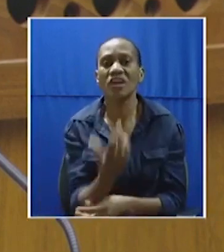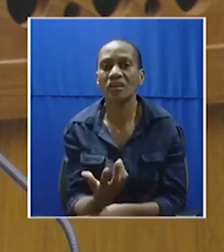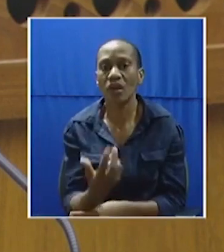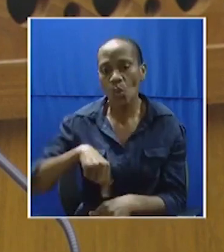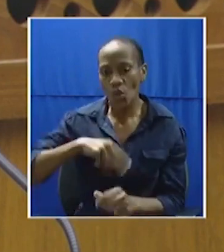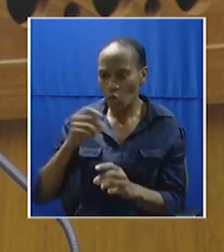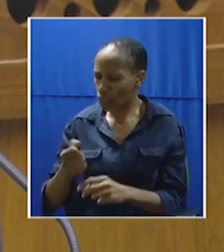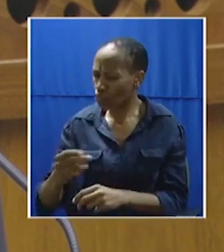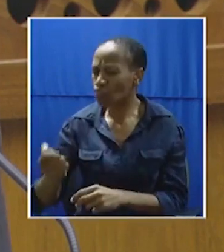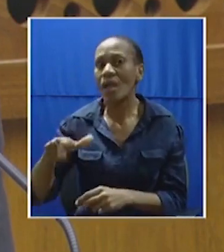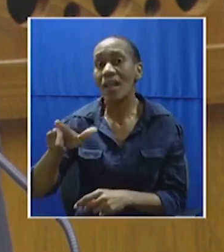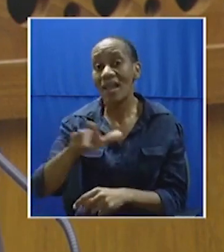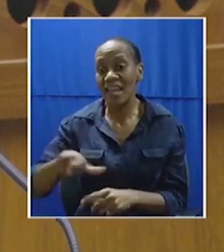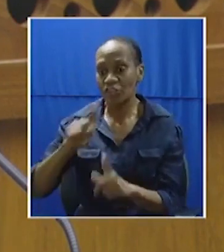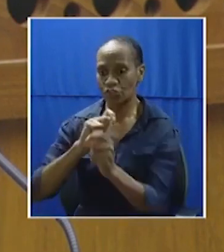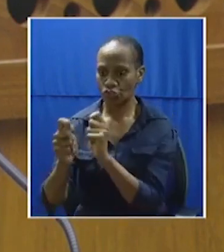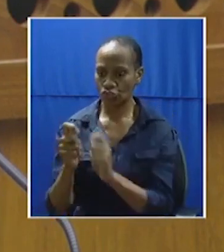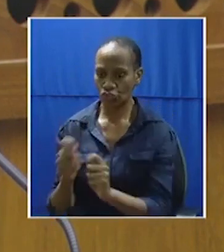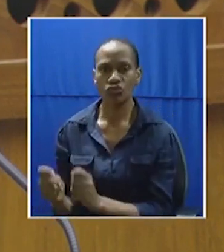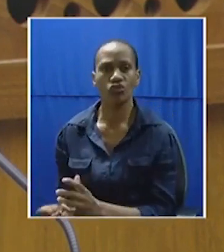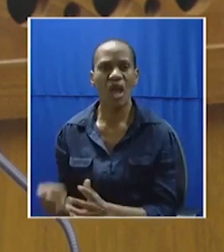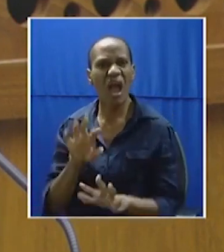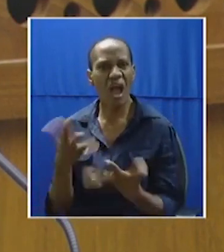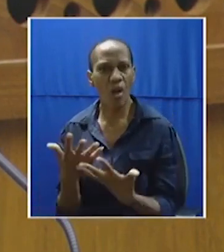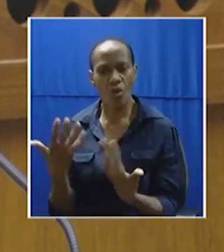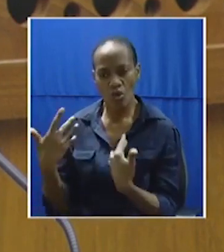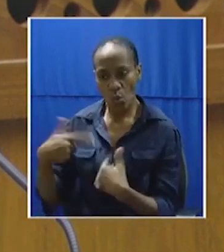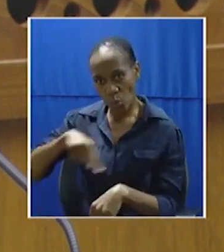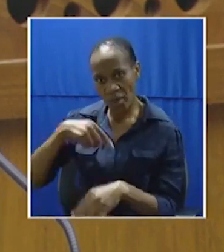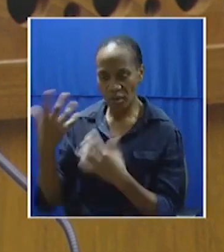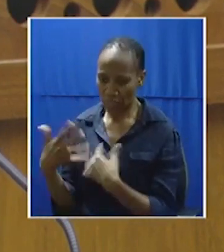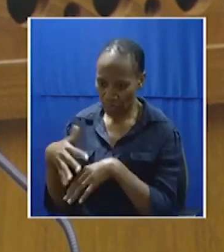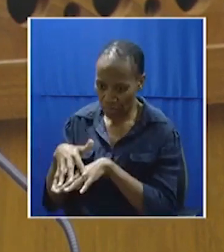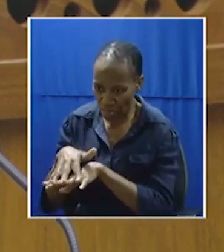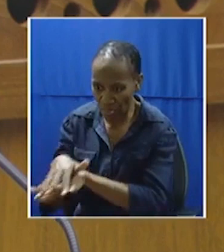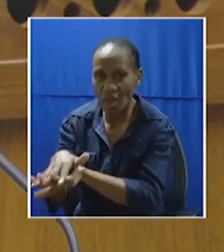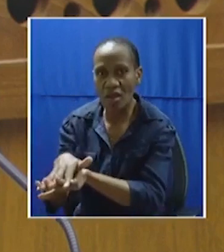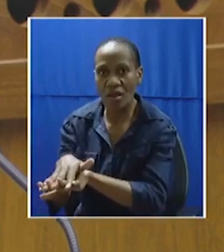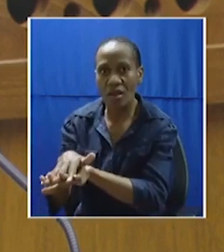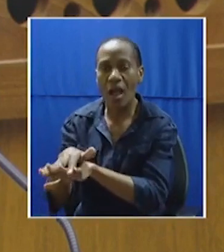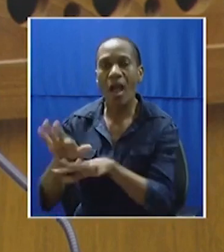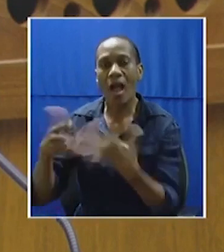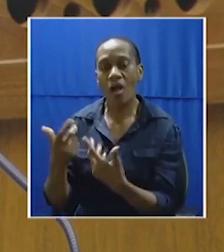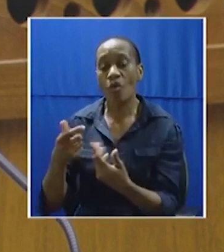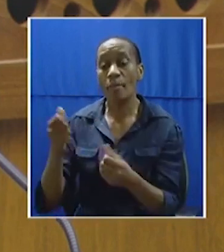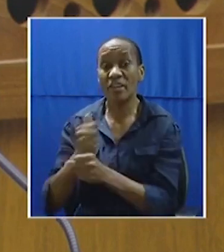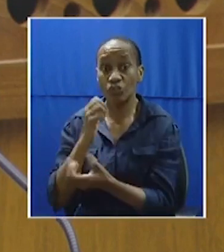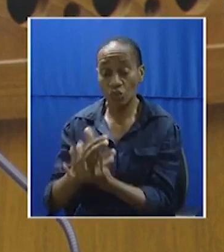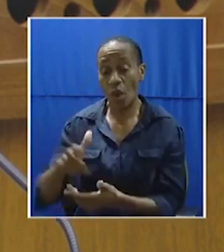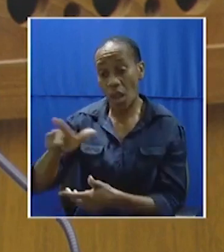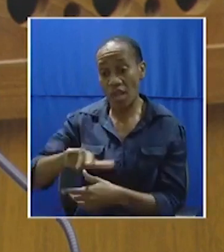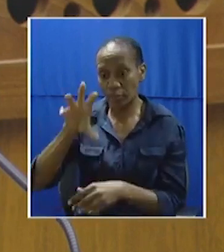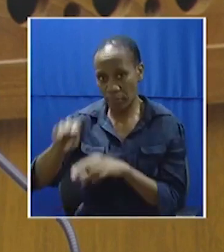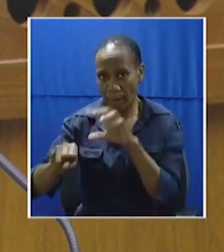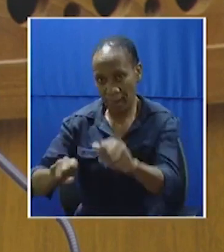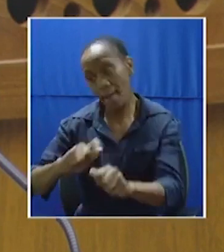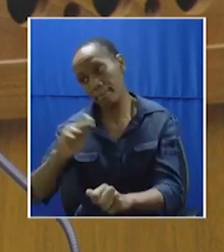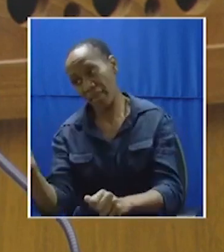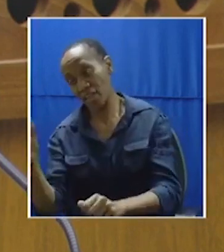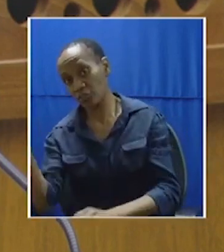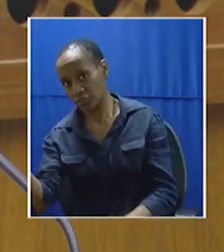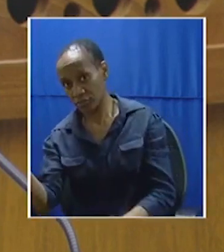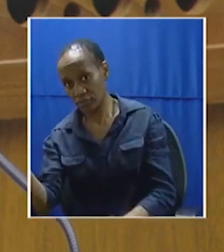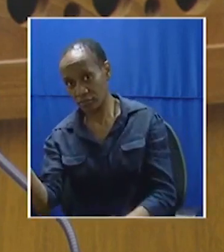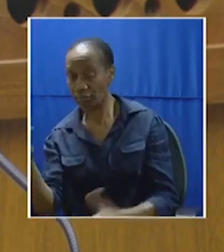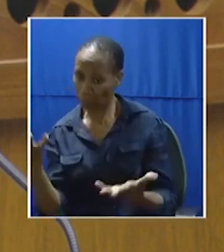taking land reform by implementing our resolutions on the expropriation of land without compensation. Parliament is